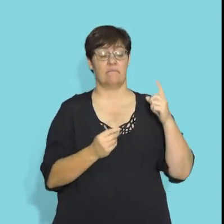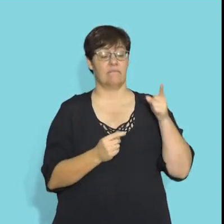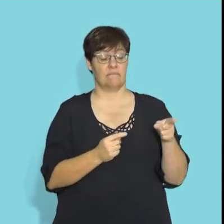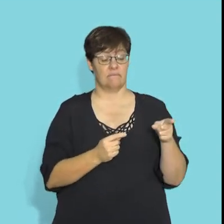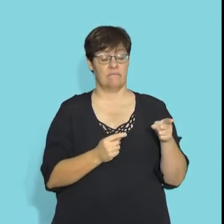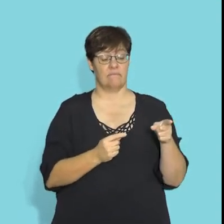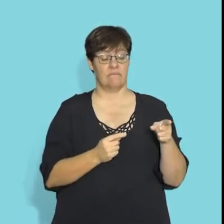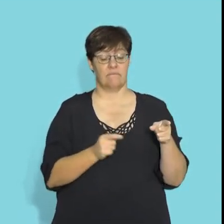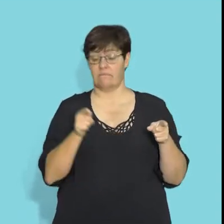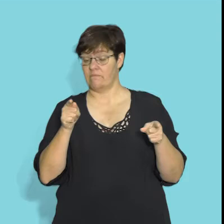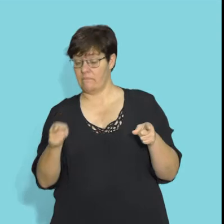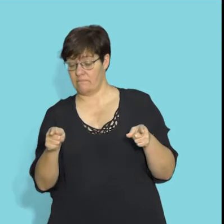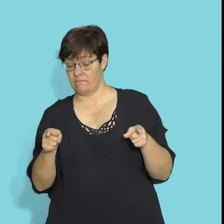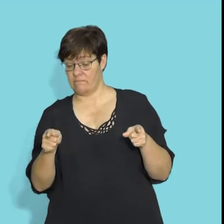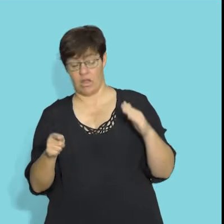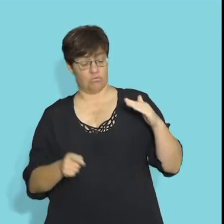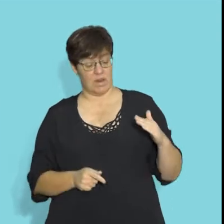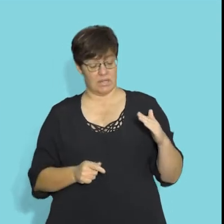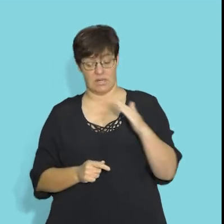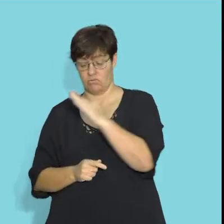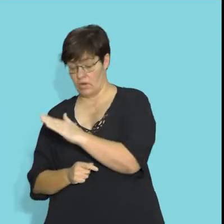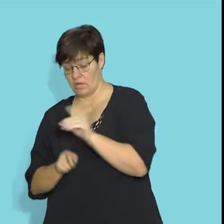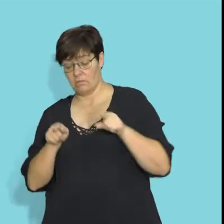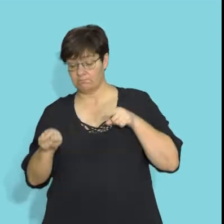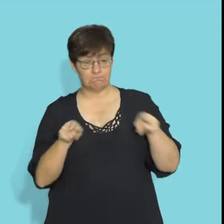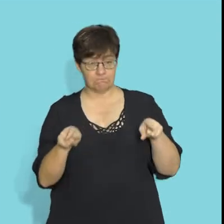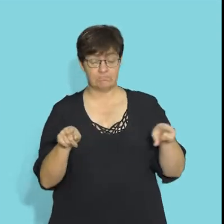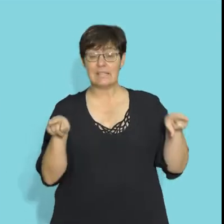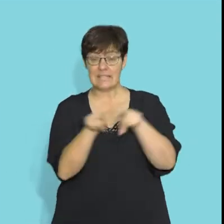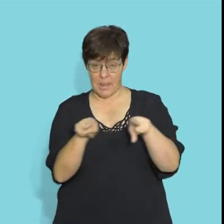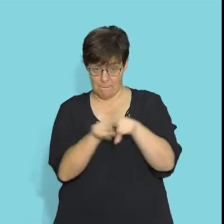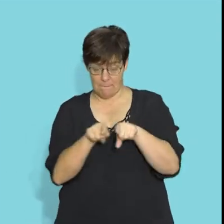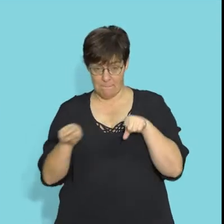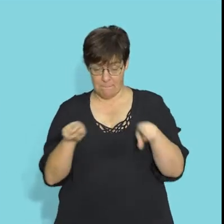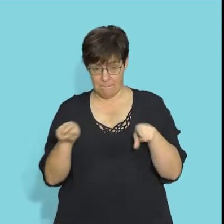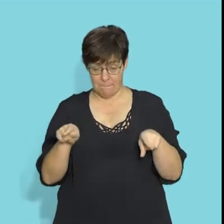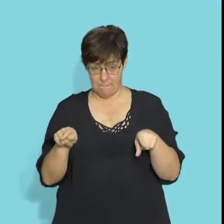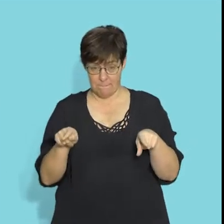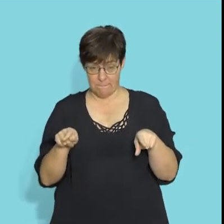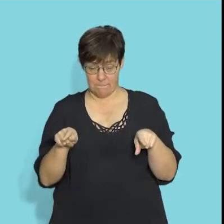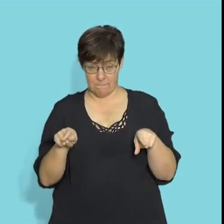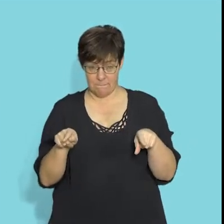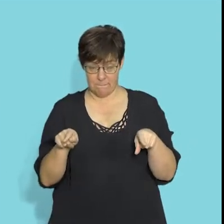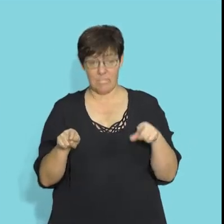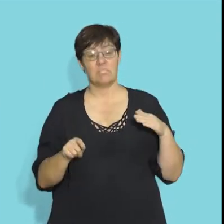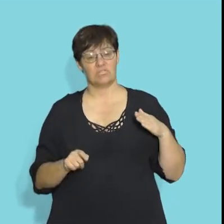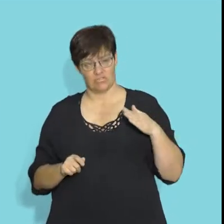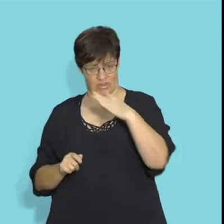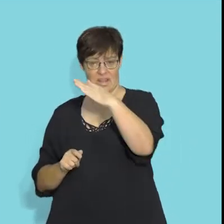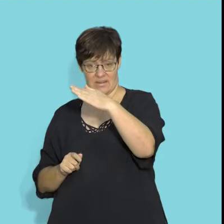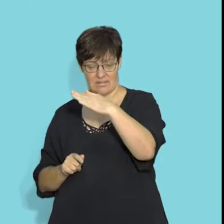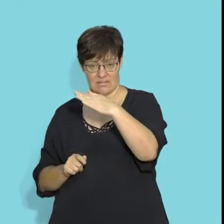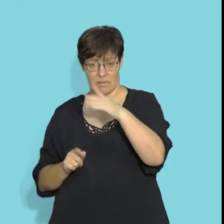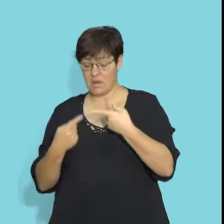first 2 points, that gradient, and I work out the gradient of the second 2 points, BC, if they are the same, it's a straight